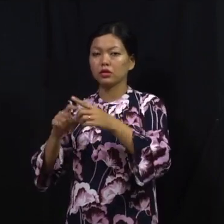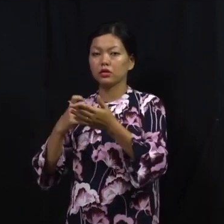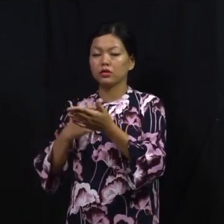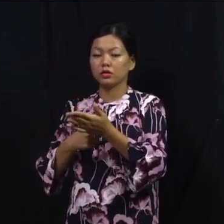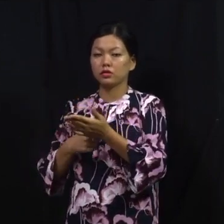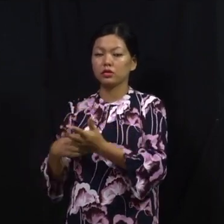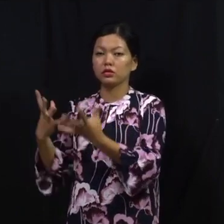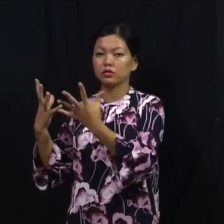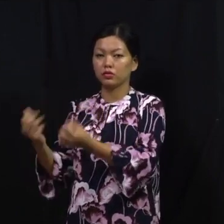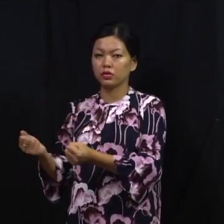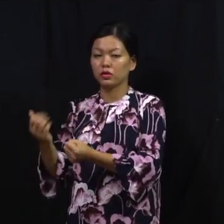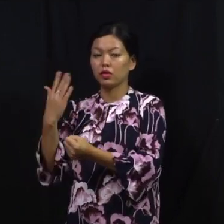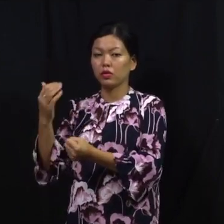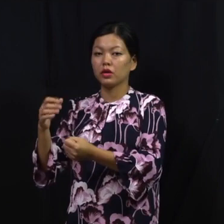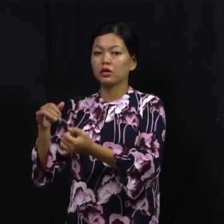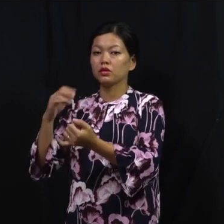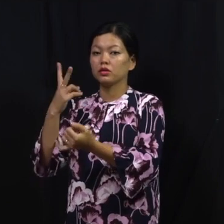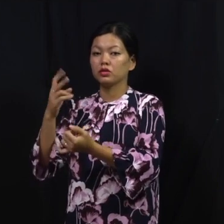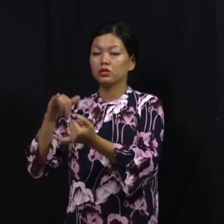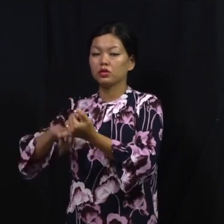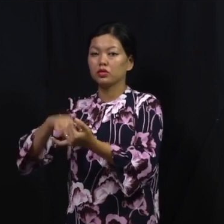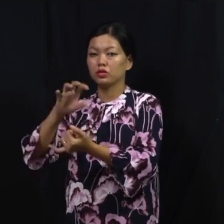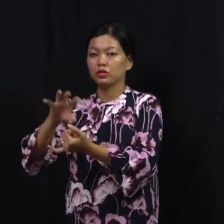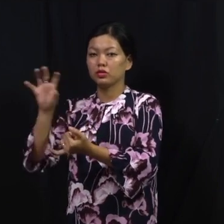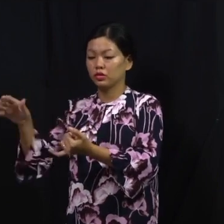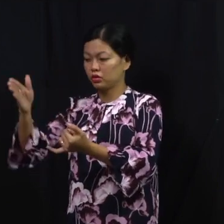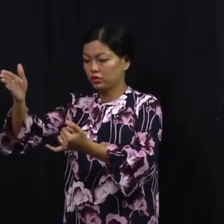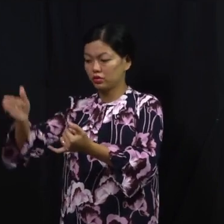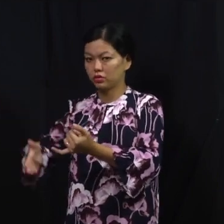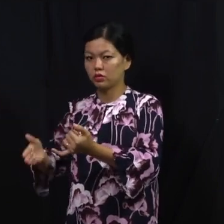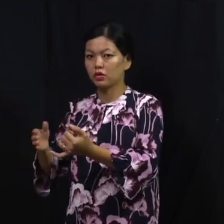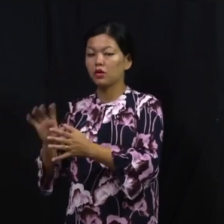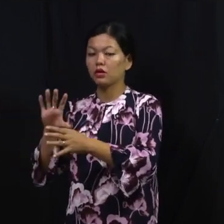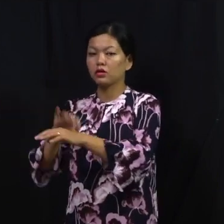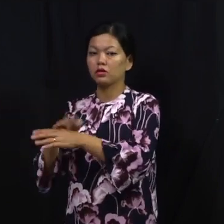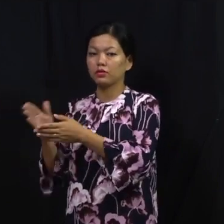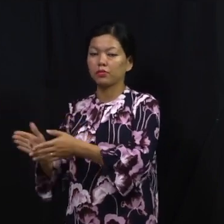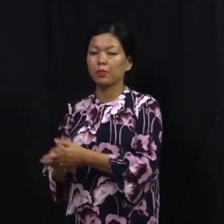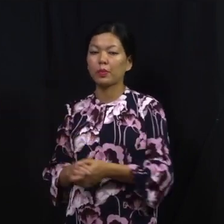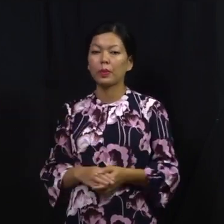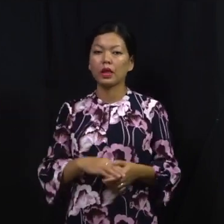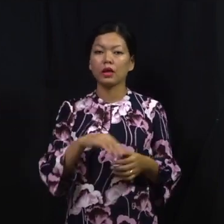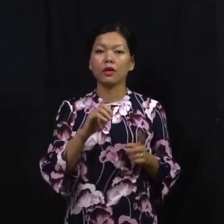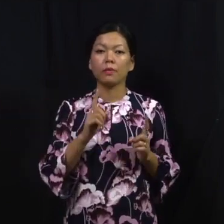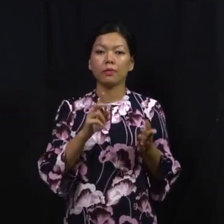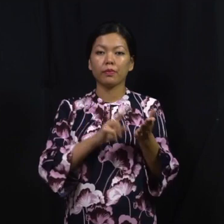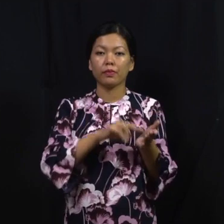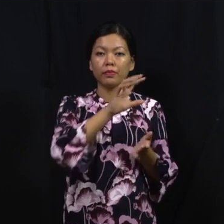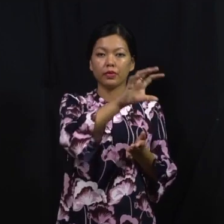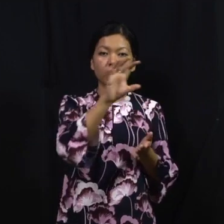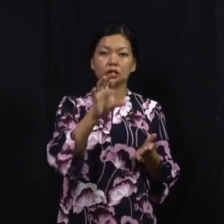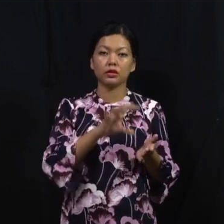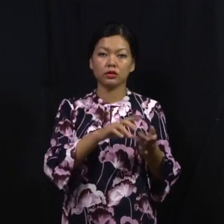All right. And number 4, to constitute a state, we need 4 elements that we have discussed: